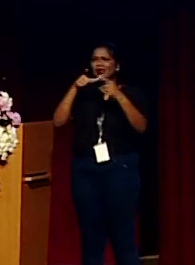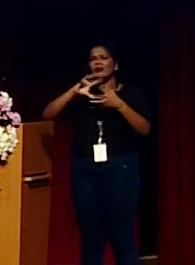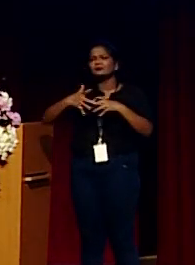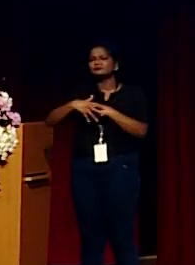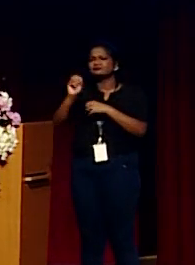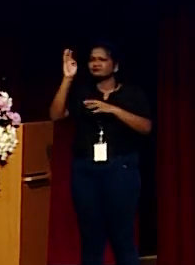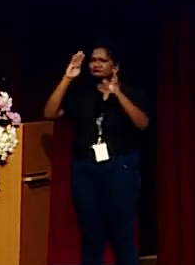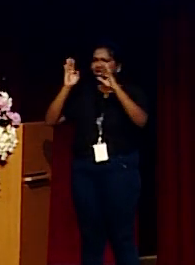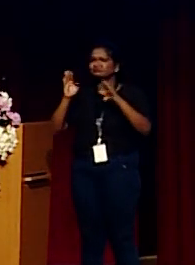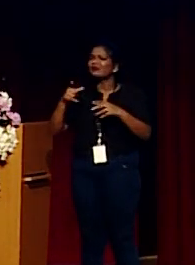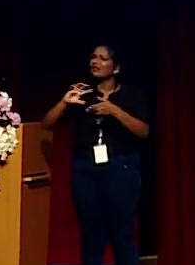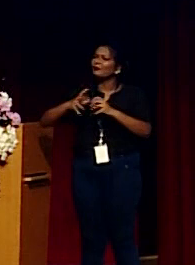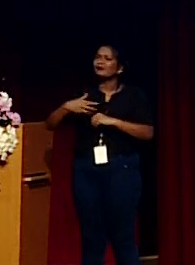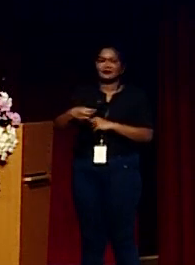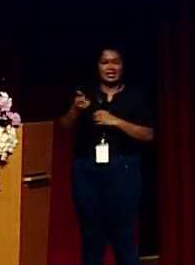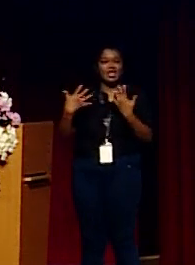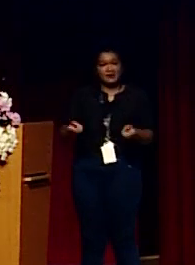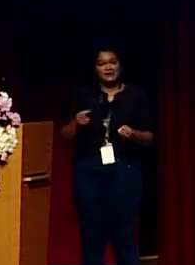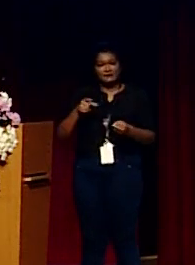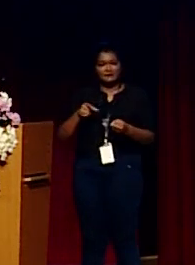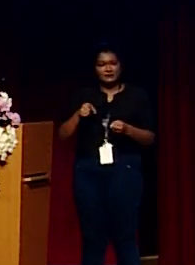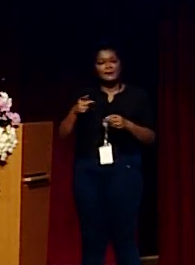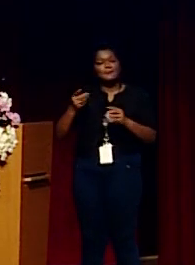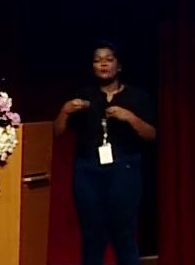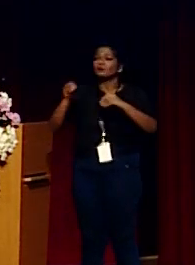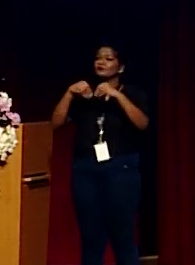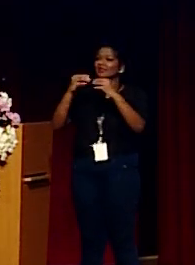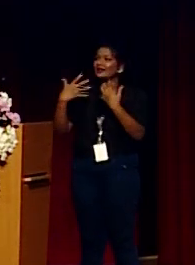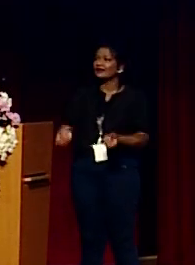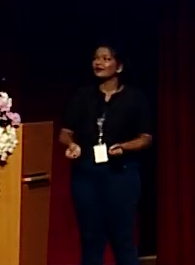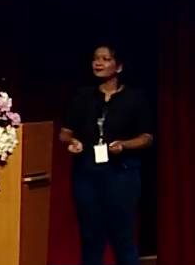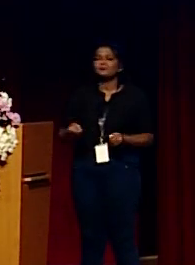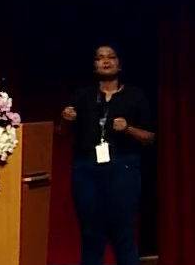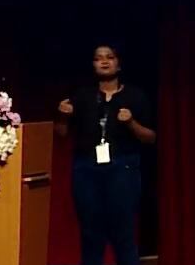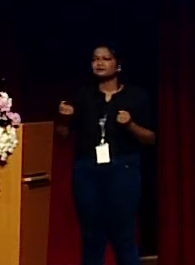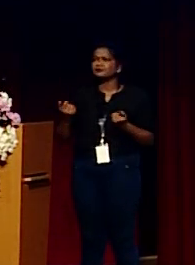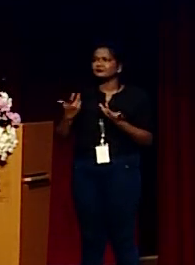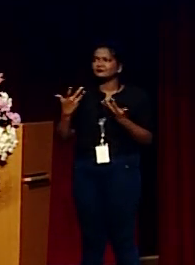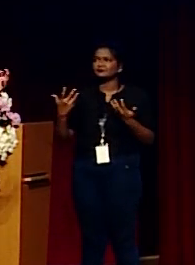in the system which is more than kind of an